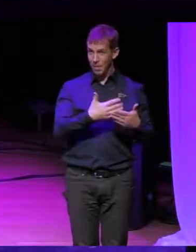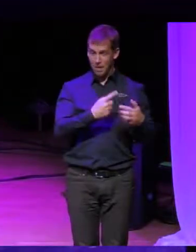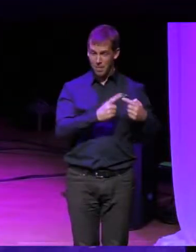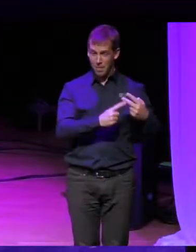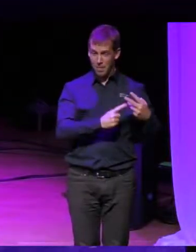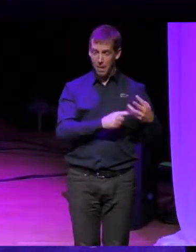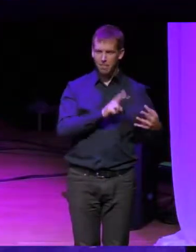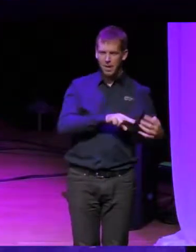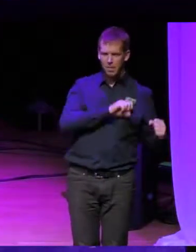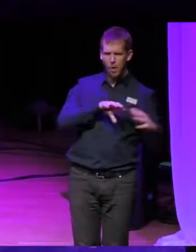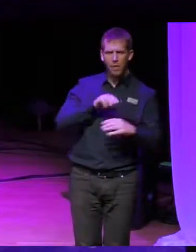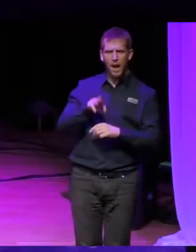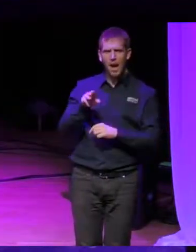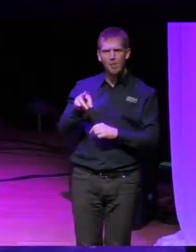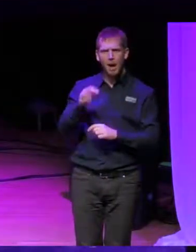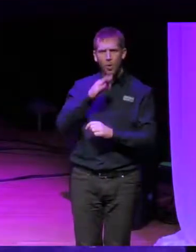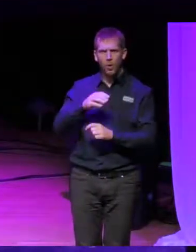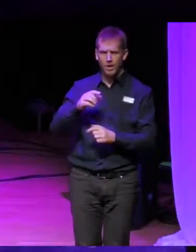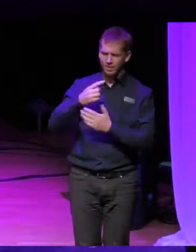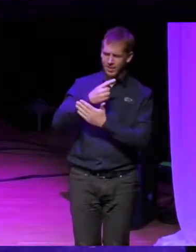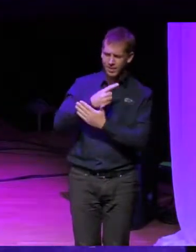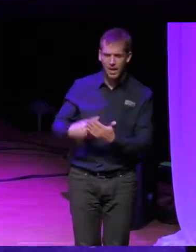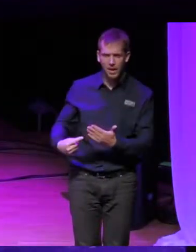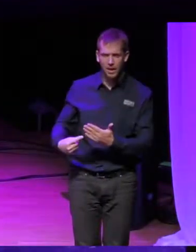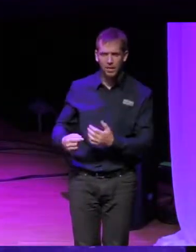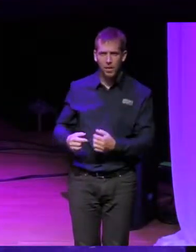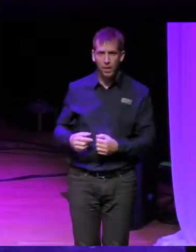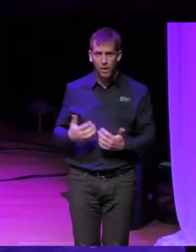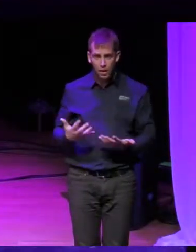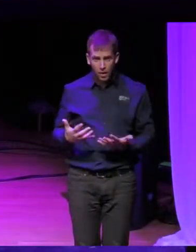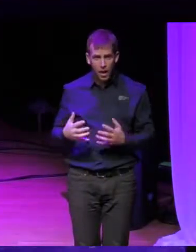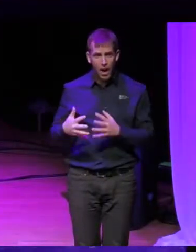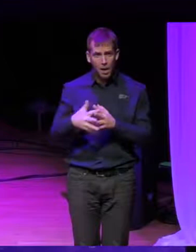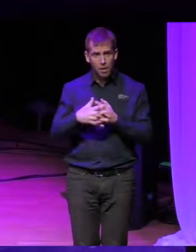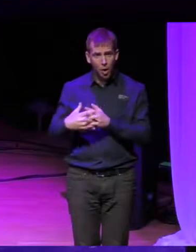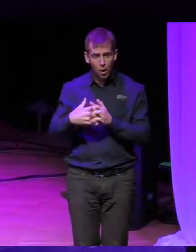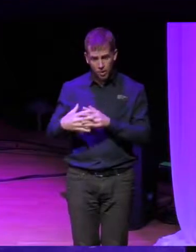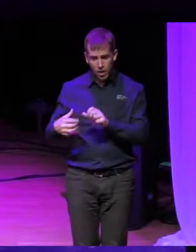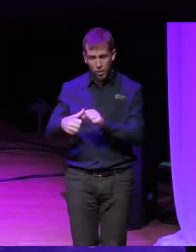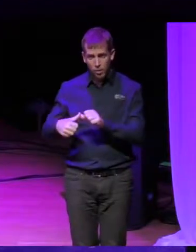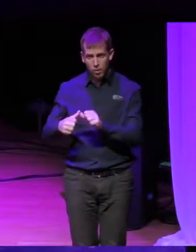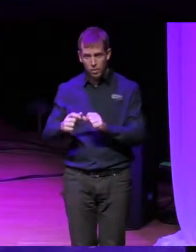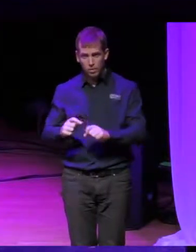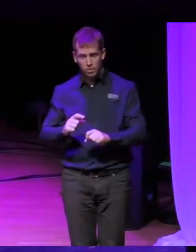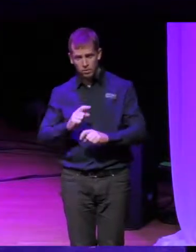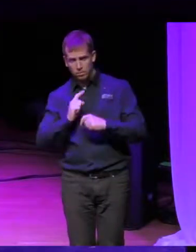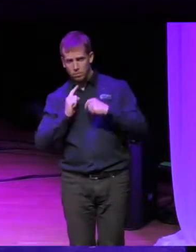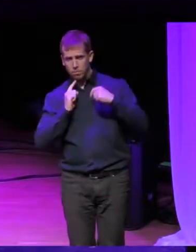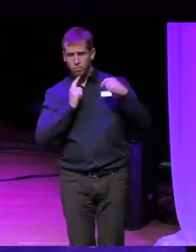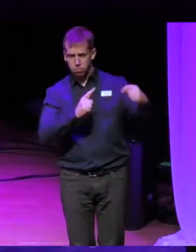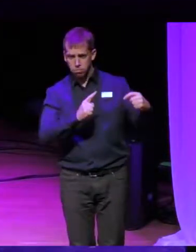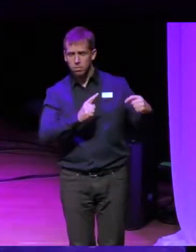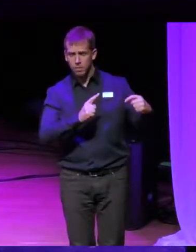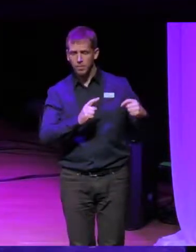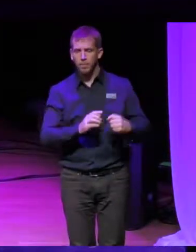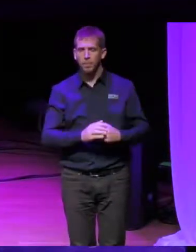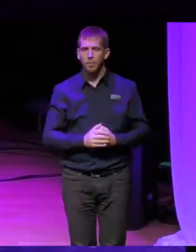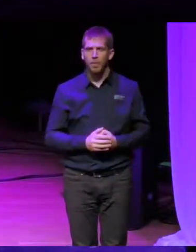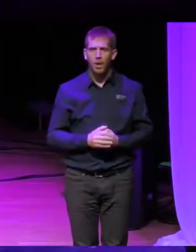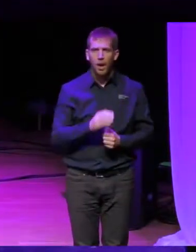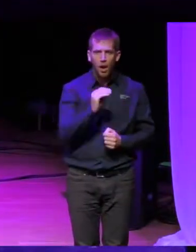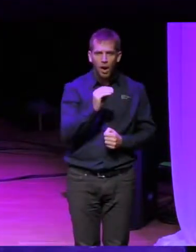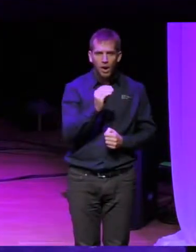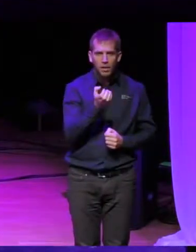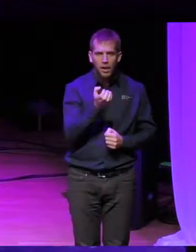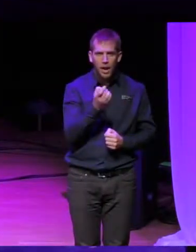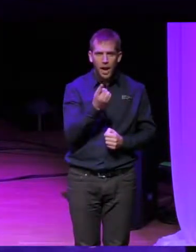devastating for human rights, and reactions from US-based organizations were strong and unafraid. The American Civil Liberties